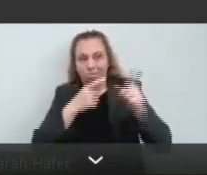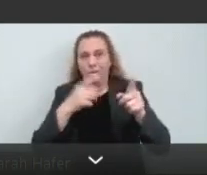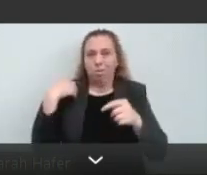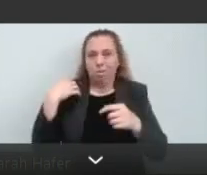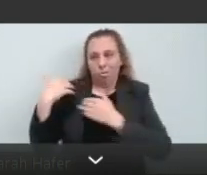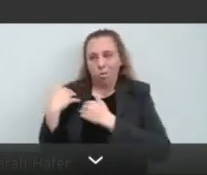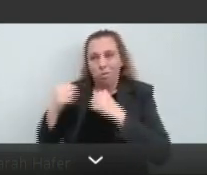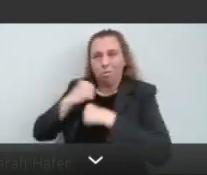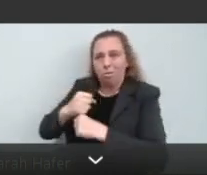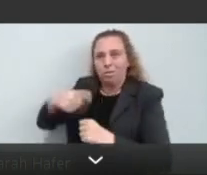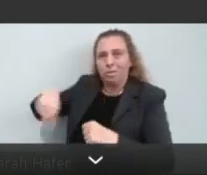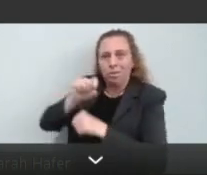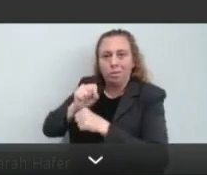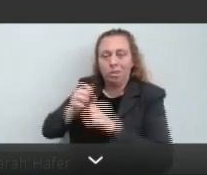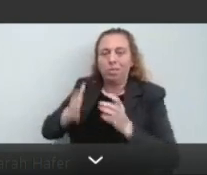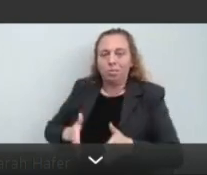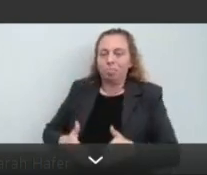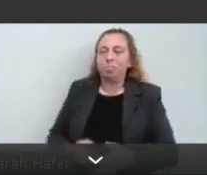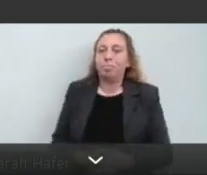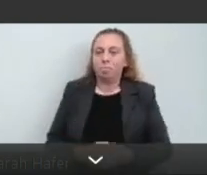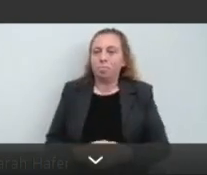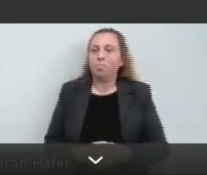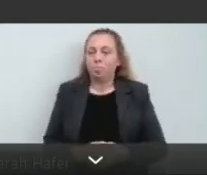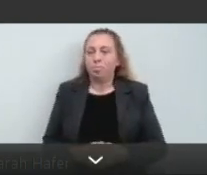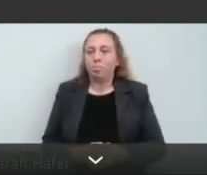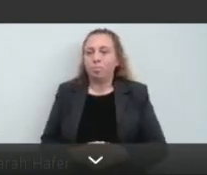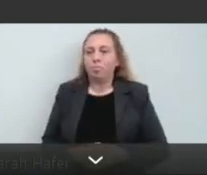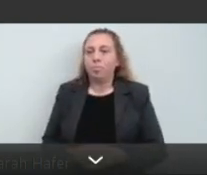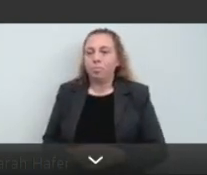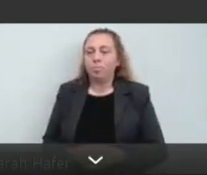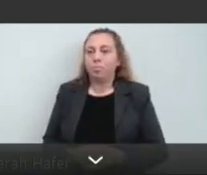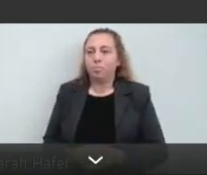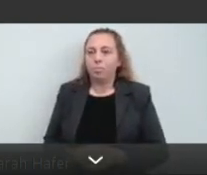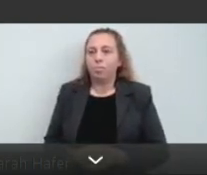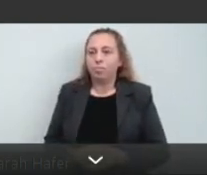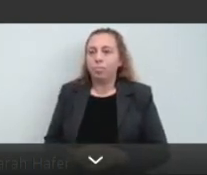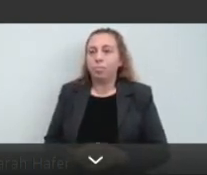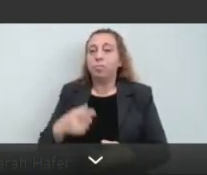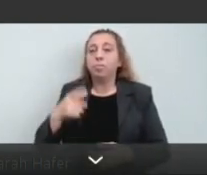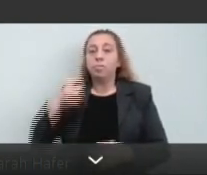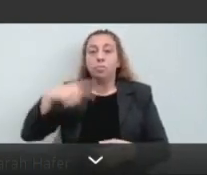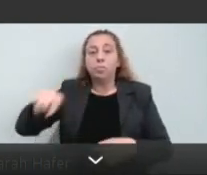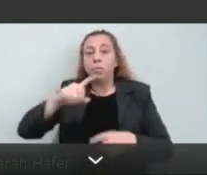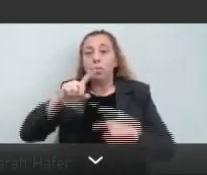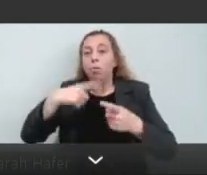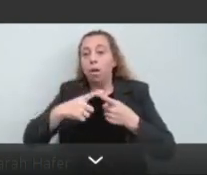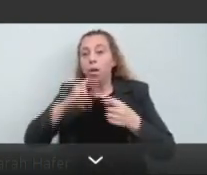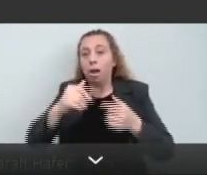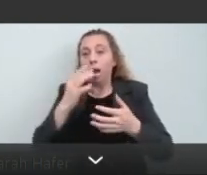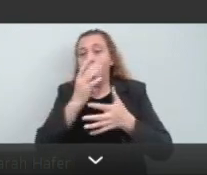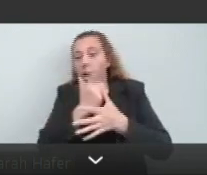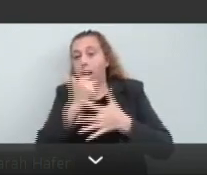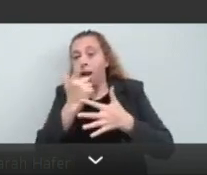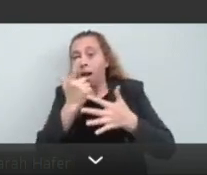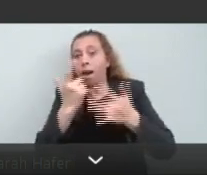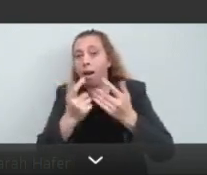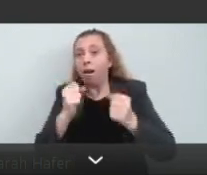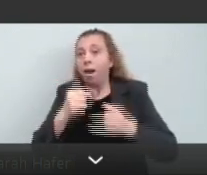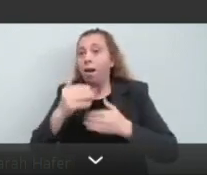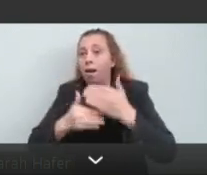ahead and the timing are uncertain. I will close with reminders of what you and I and everyone